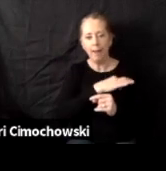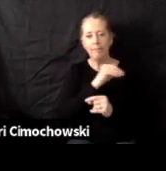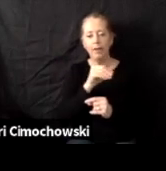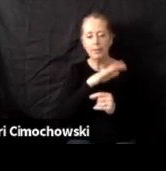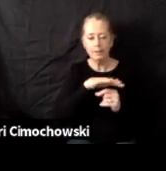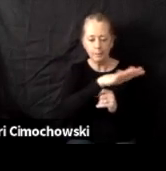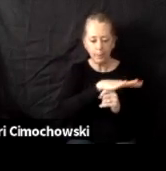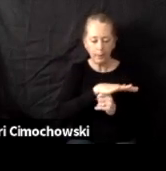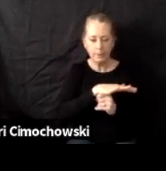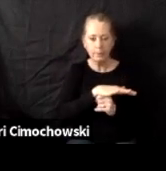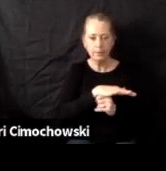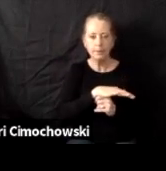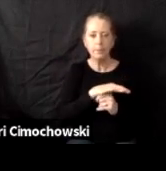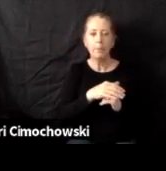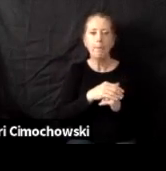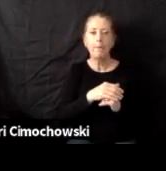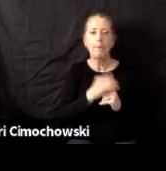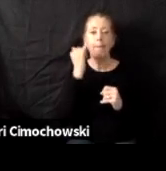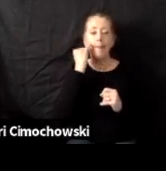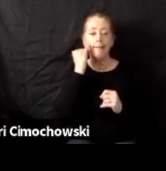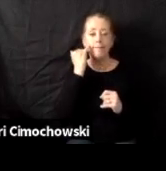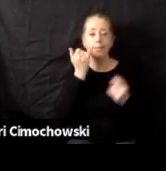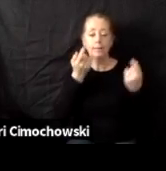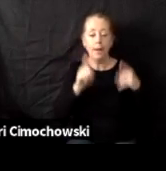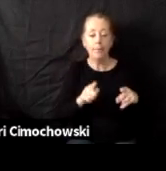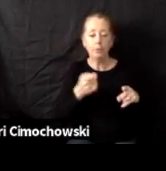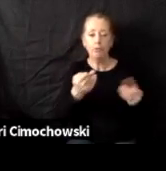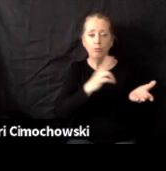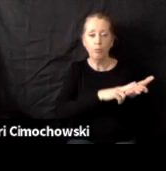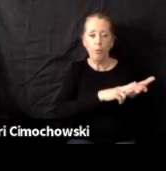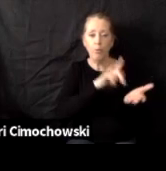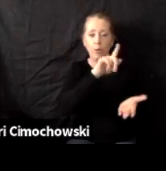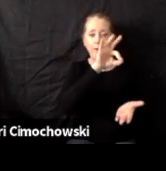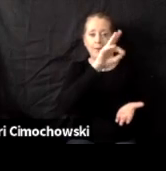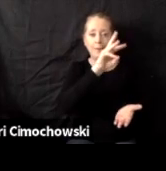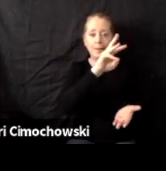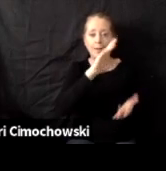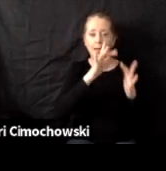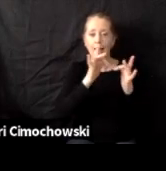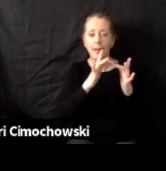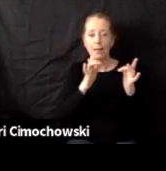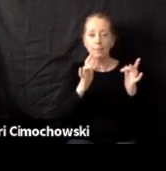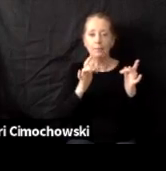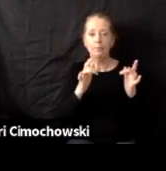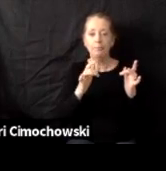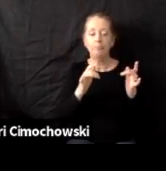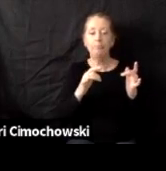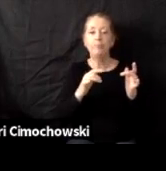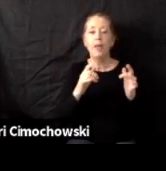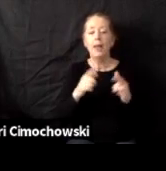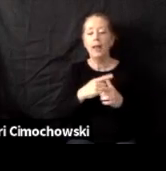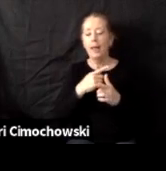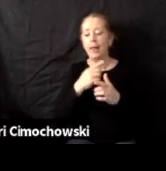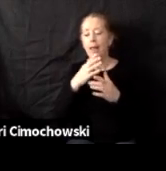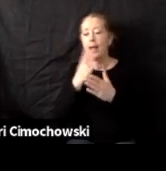if you enroll in 196 online, and then again, we'll do the spring